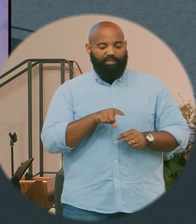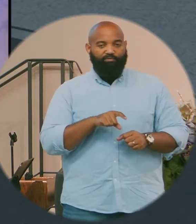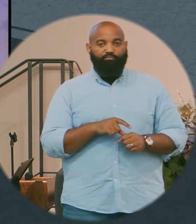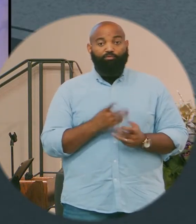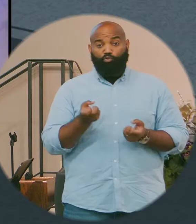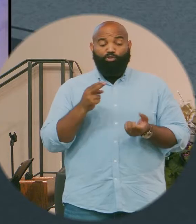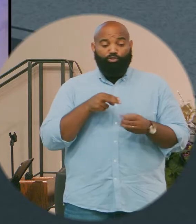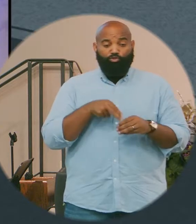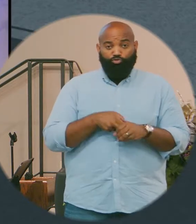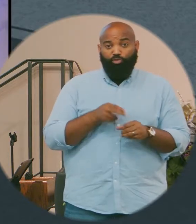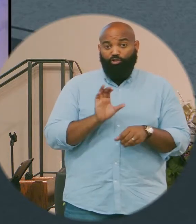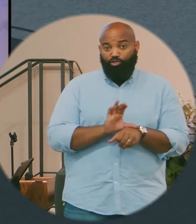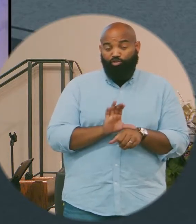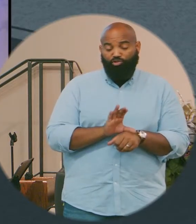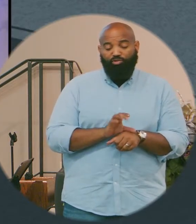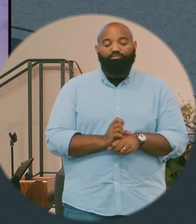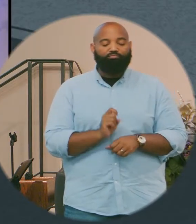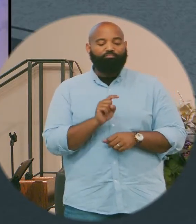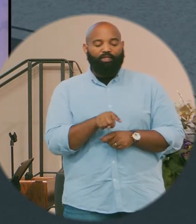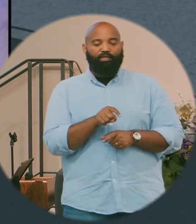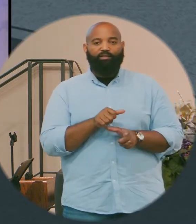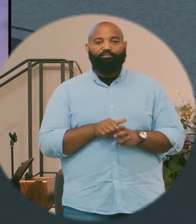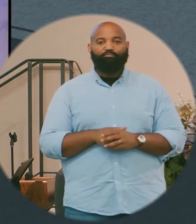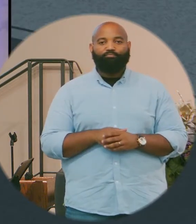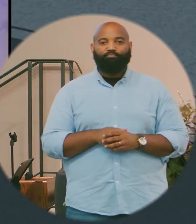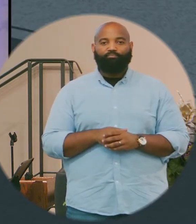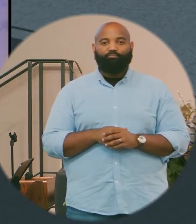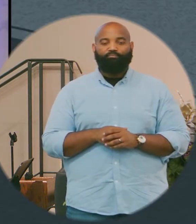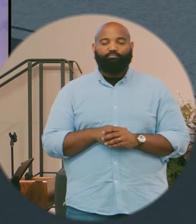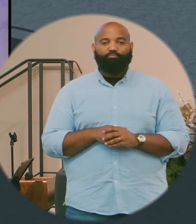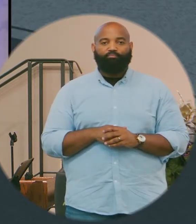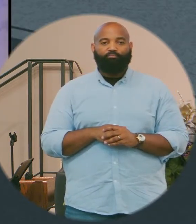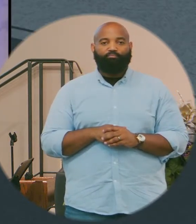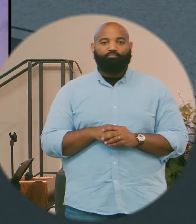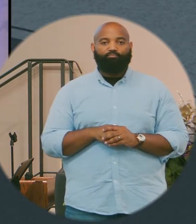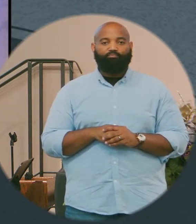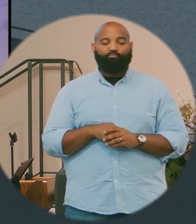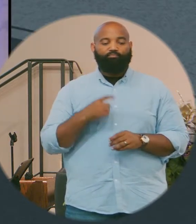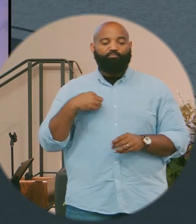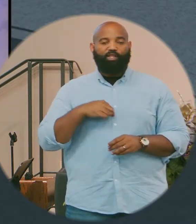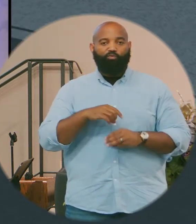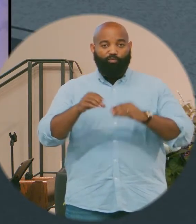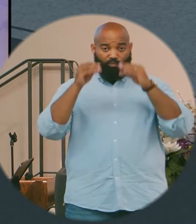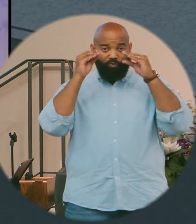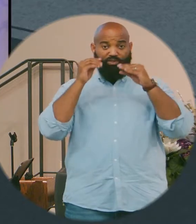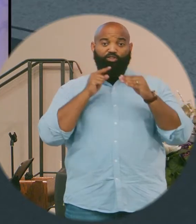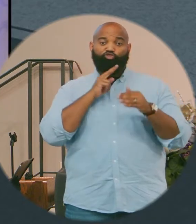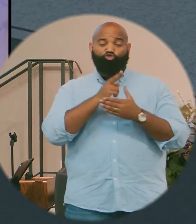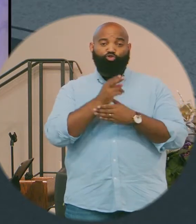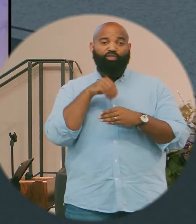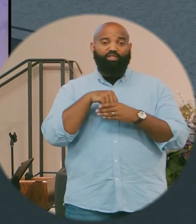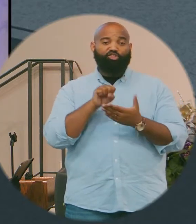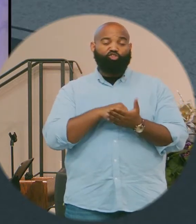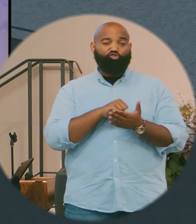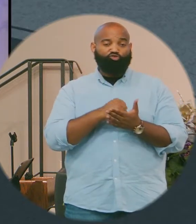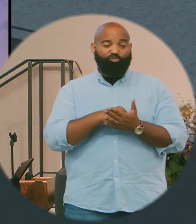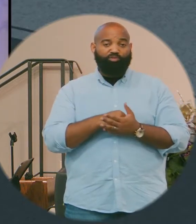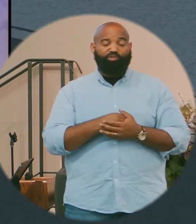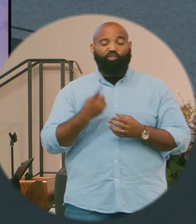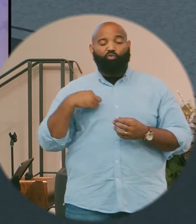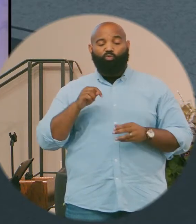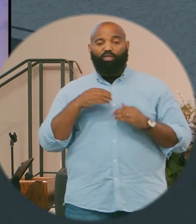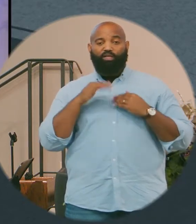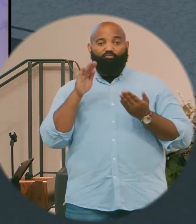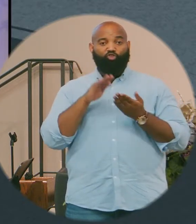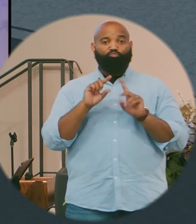you want to join our church where there is accountability through the Word of God, but also through accountability through our structure. We have small groups set